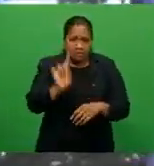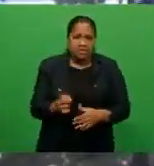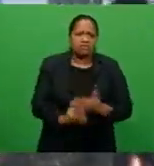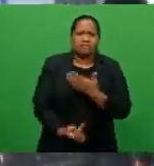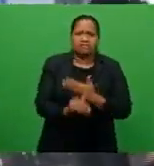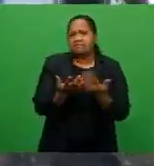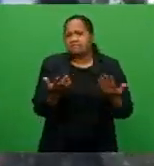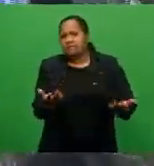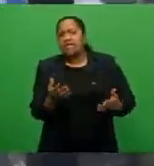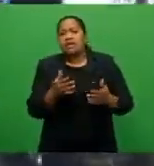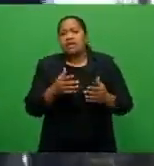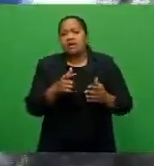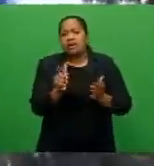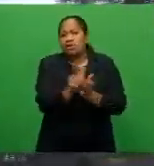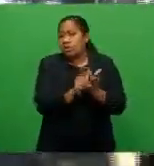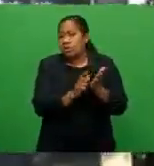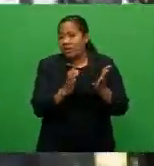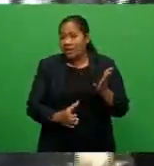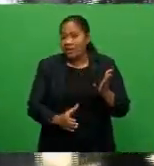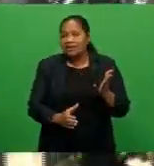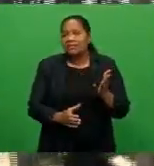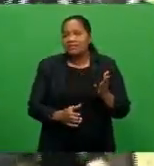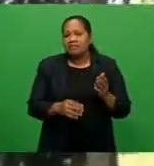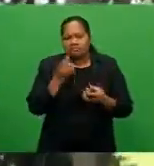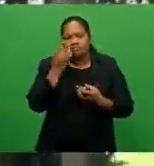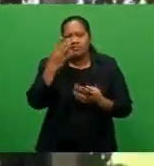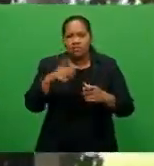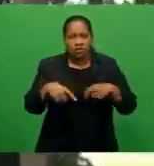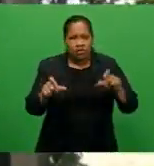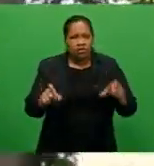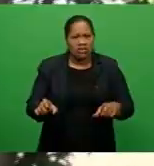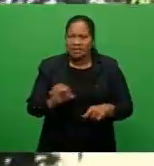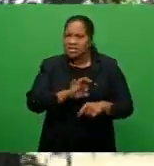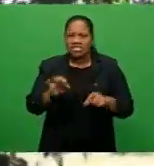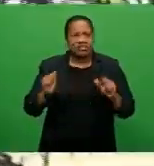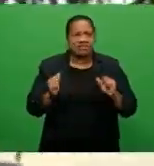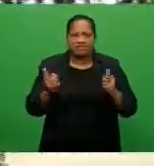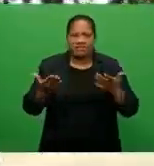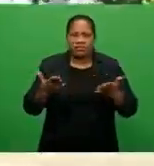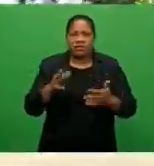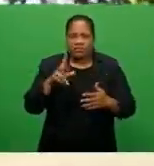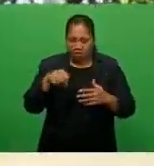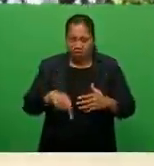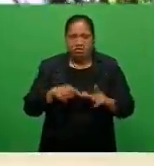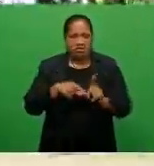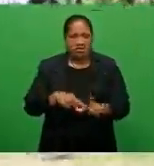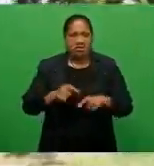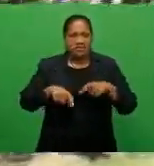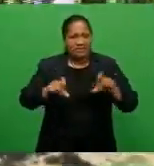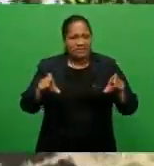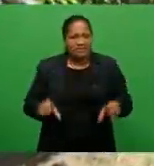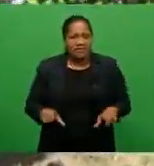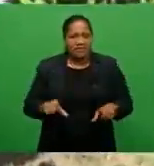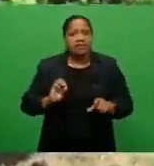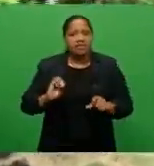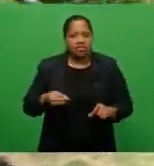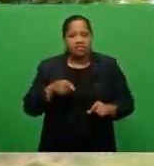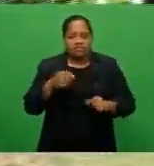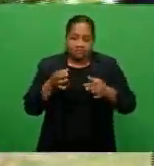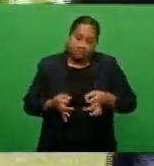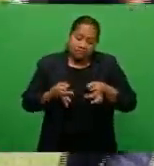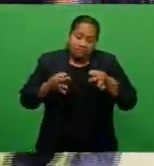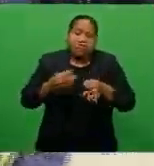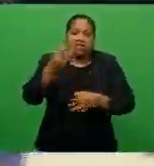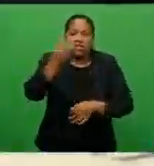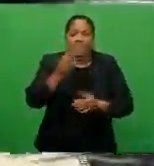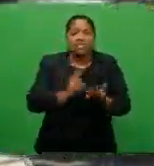However, Maharaj Moore's lawyer informed the court that he is not available for trial this year. The matter has been adjourned to 13th